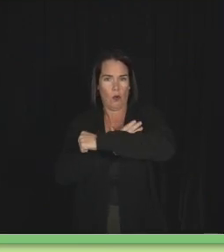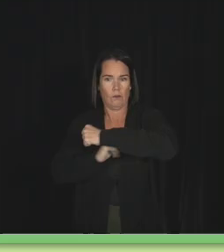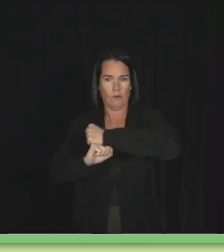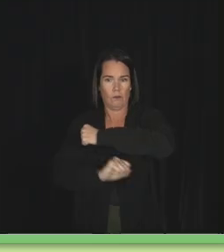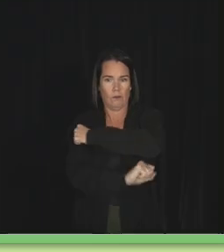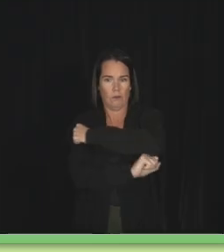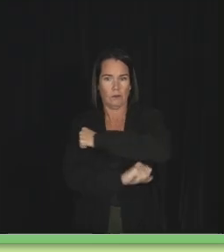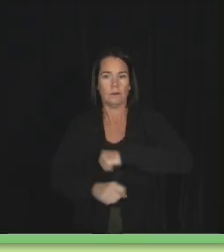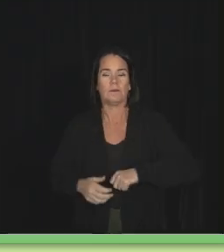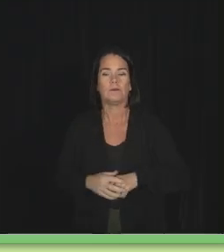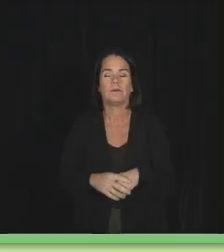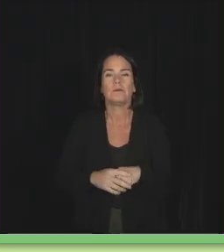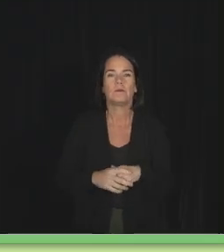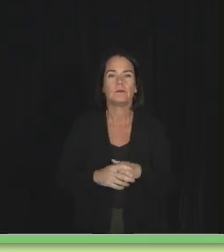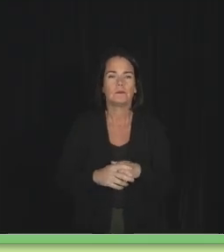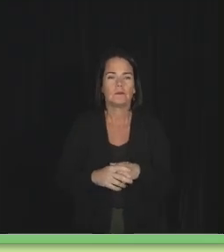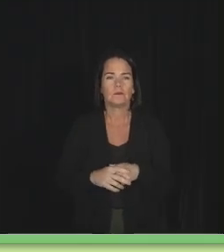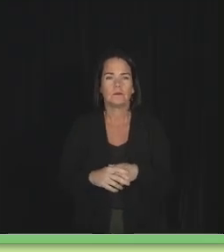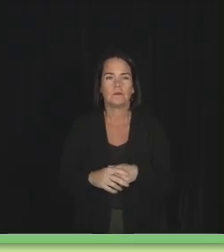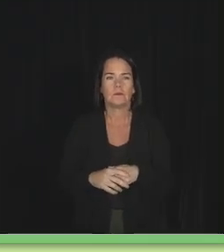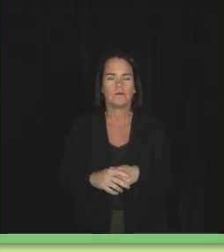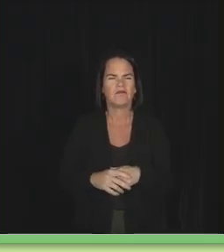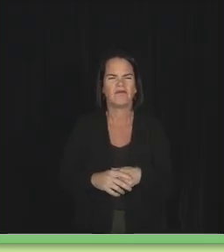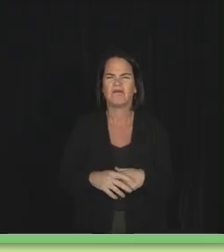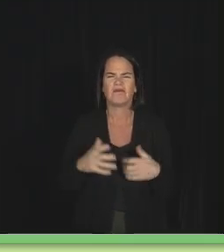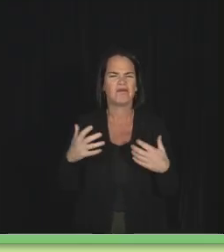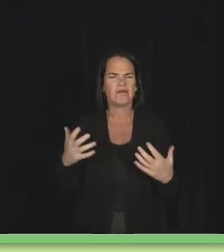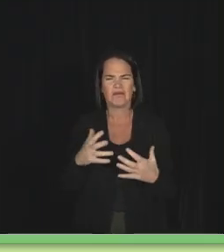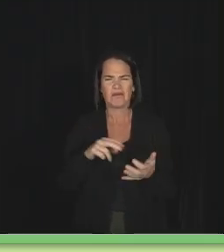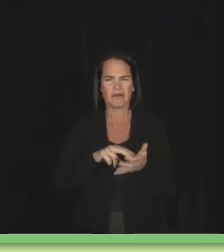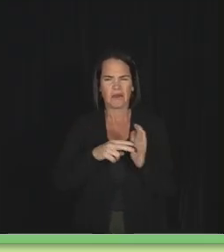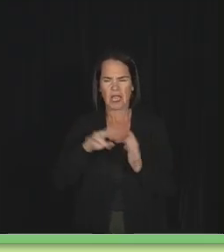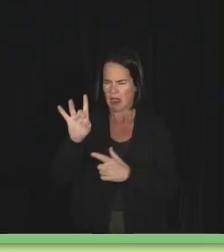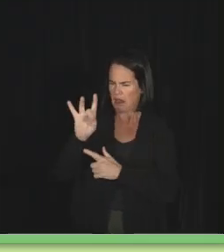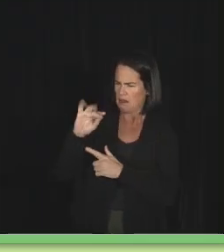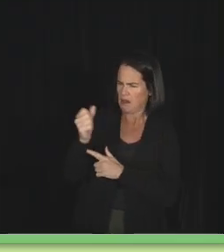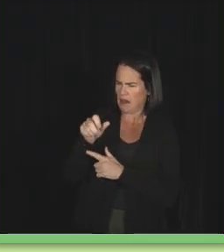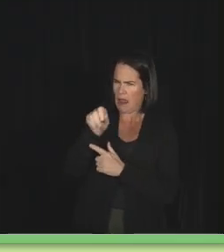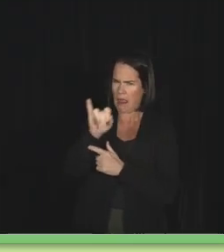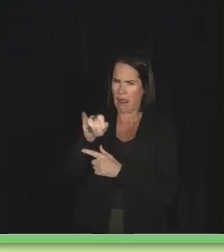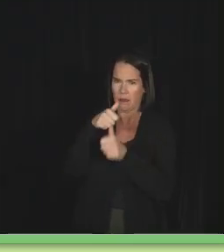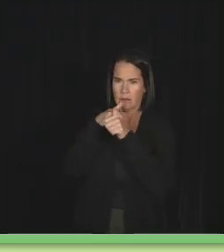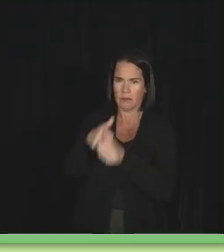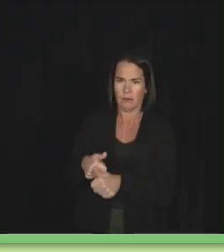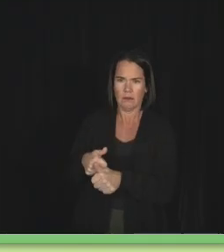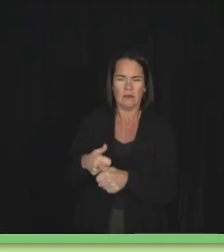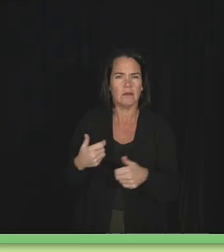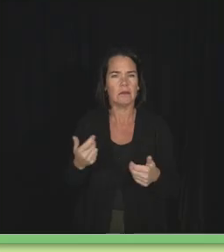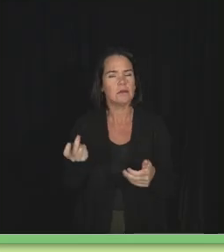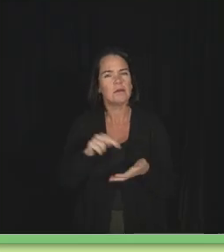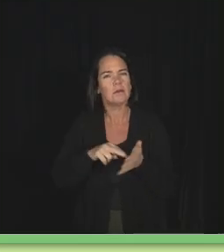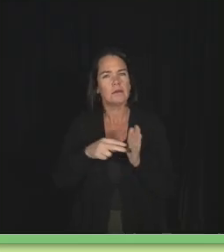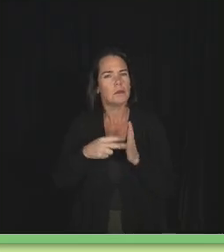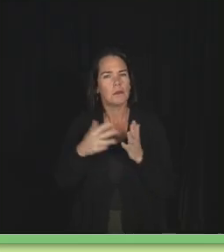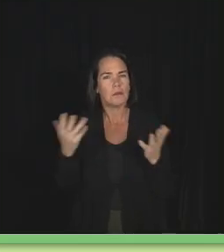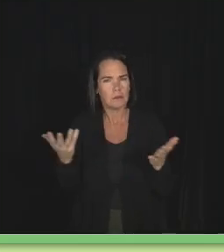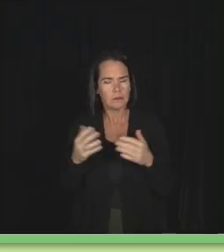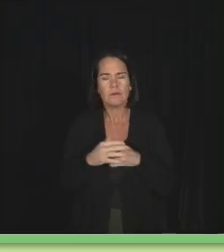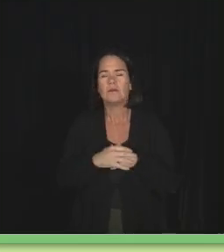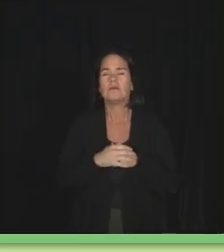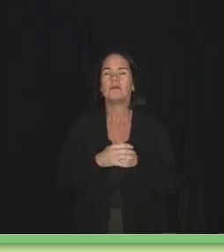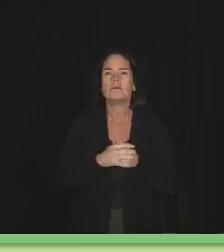So what does it mean to be Kubernetes AI conformant? We have defined a set